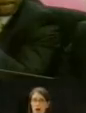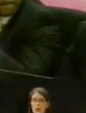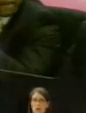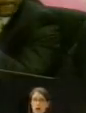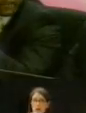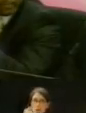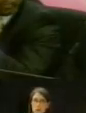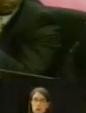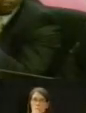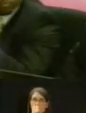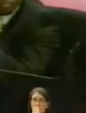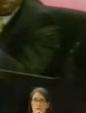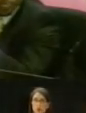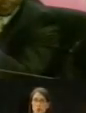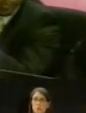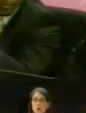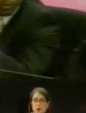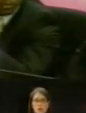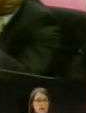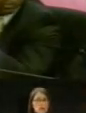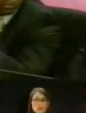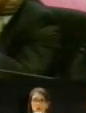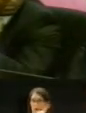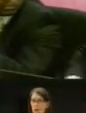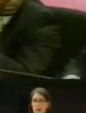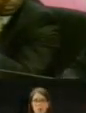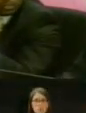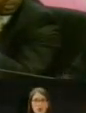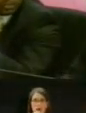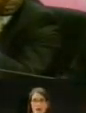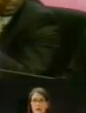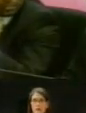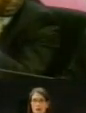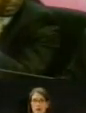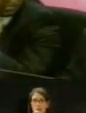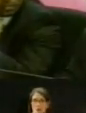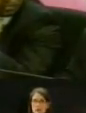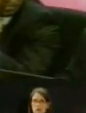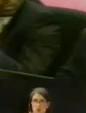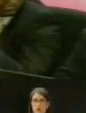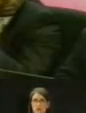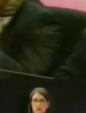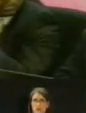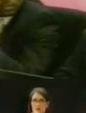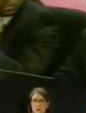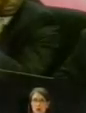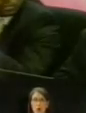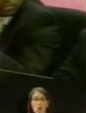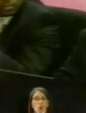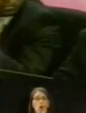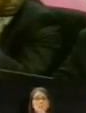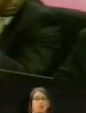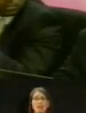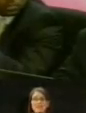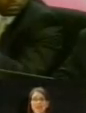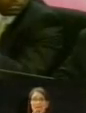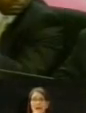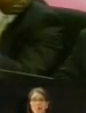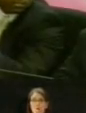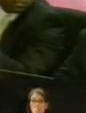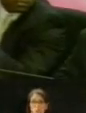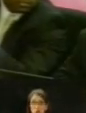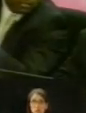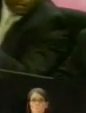This is not about the Constitution of the State of Tennessee or the Constitution of the U.S. We all swore to uphold